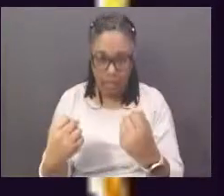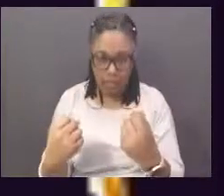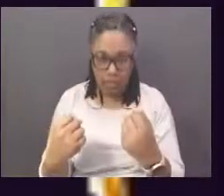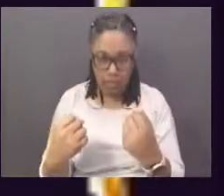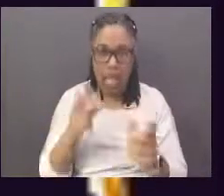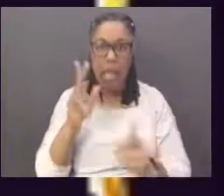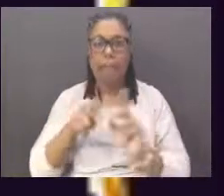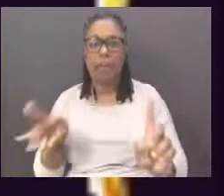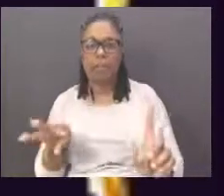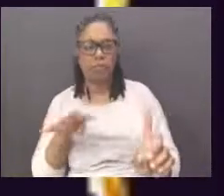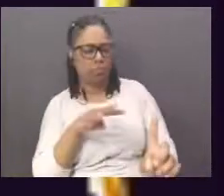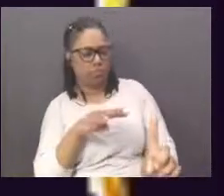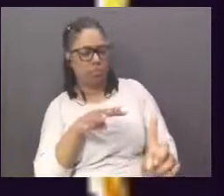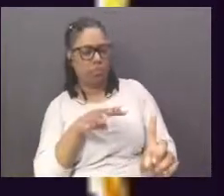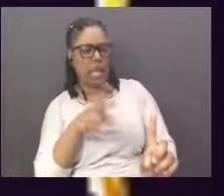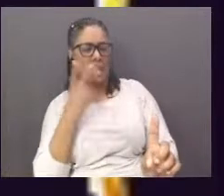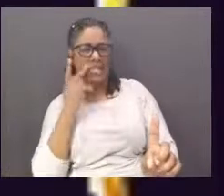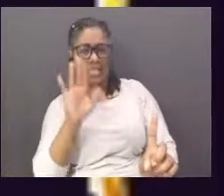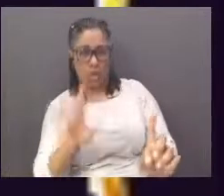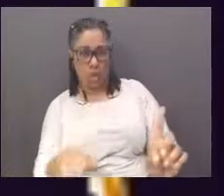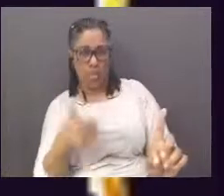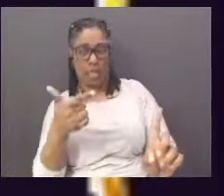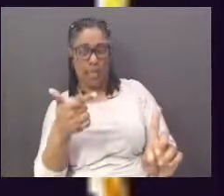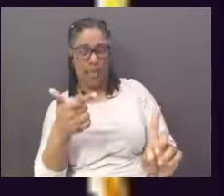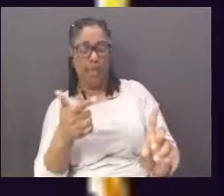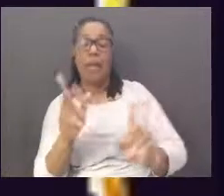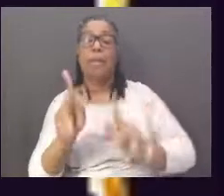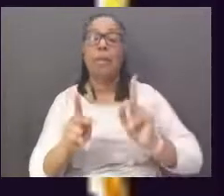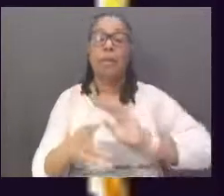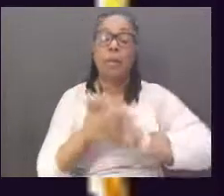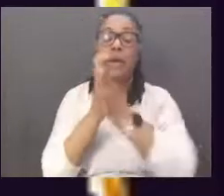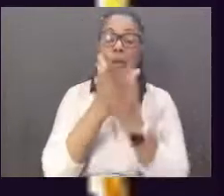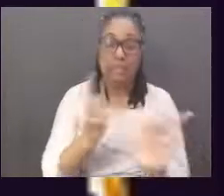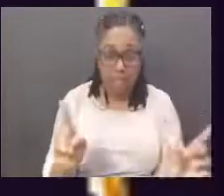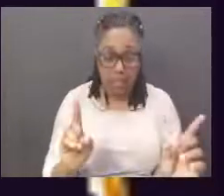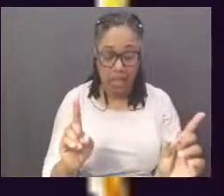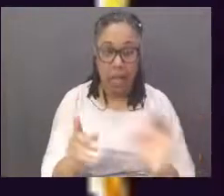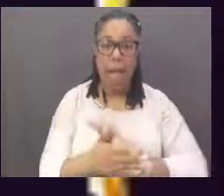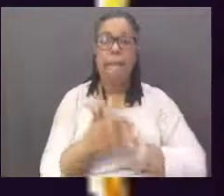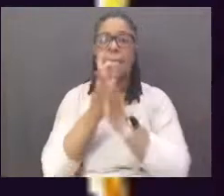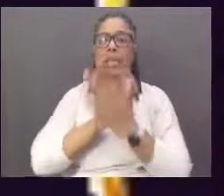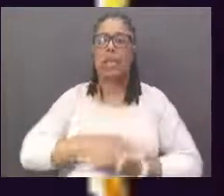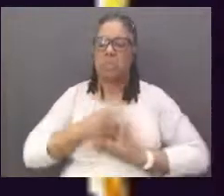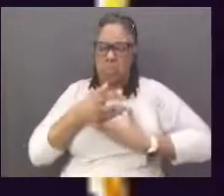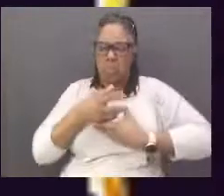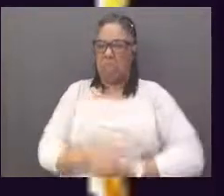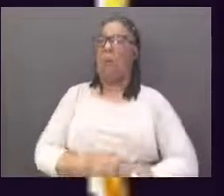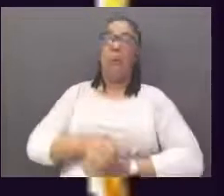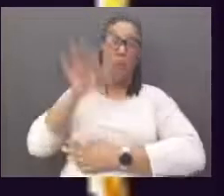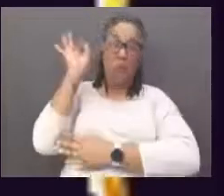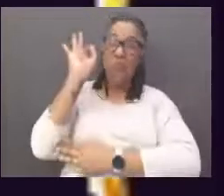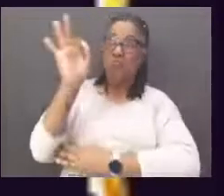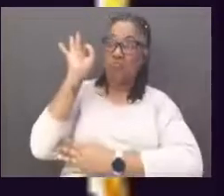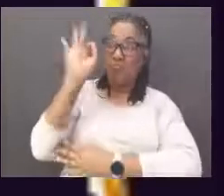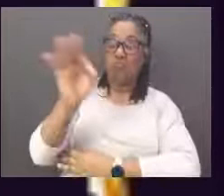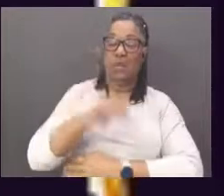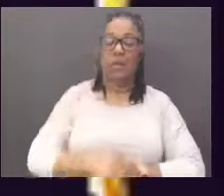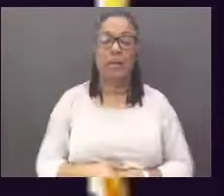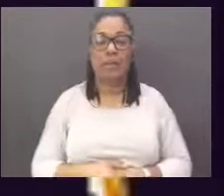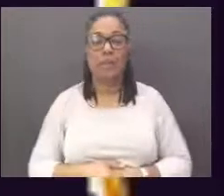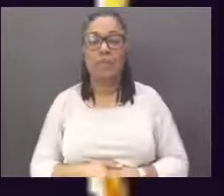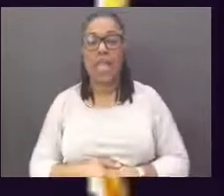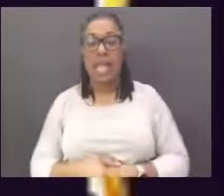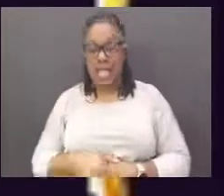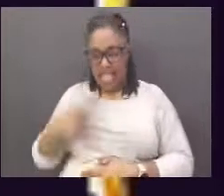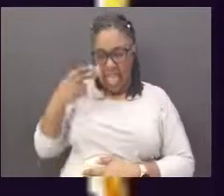be delivered. People will become bold witnesses of Christ. The pits of hell will tremble in fear because